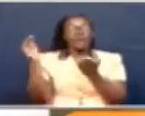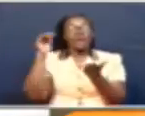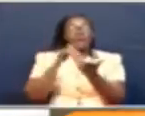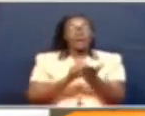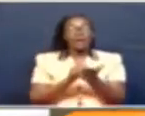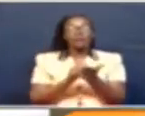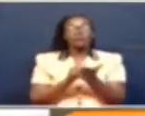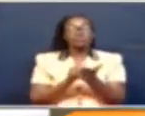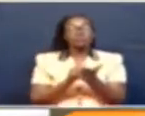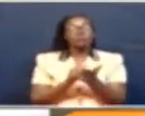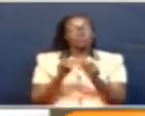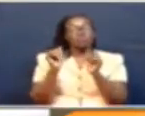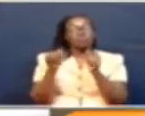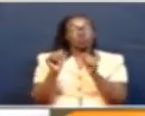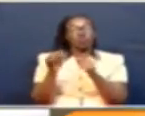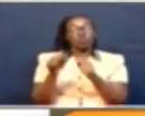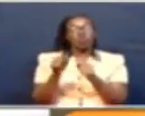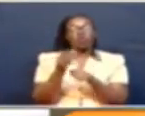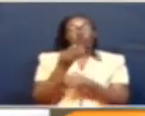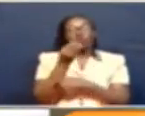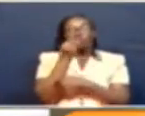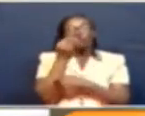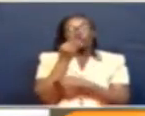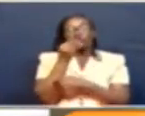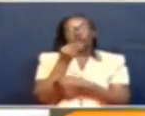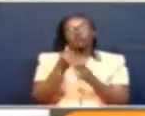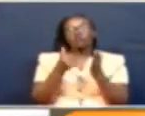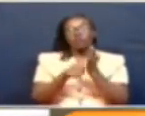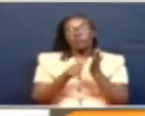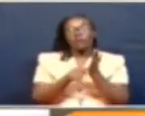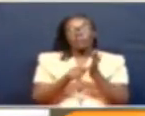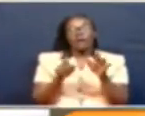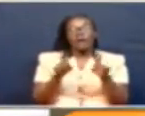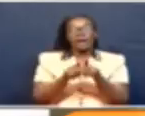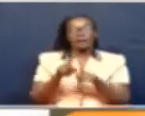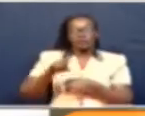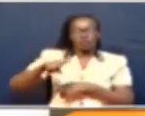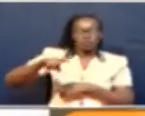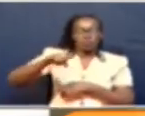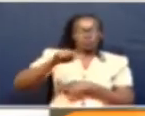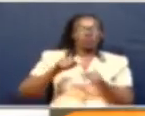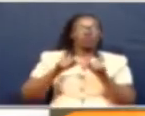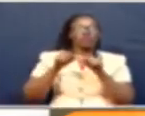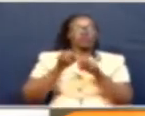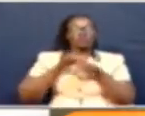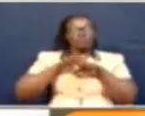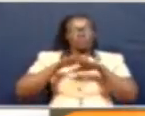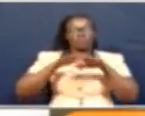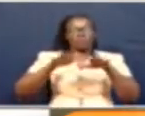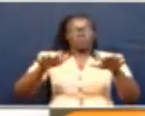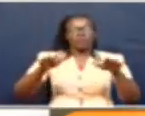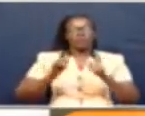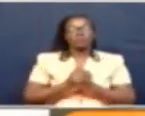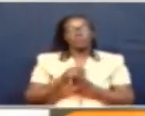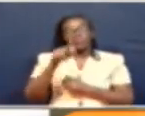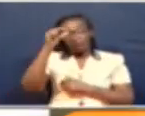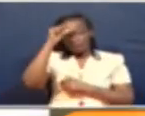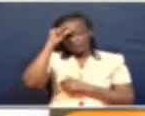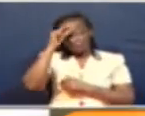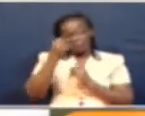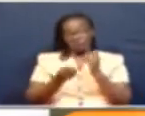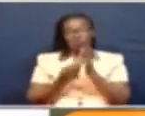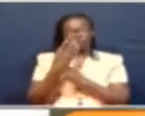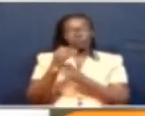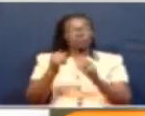staring at yet another threat to its food security as the fall armyworm continues to spread. While the government is putting a brave